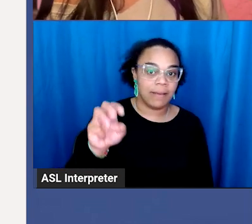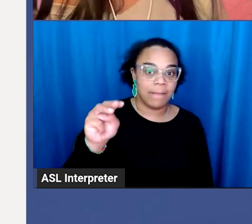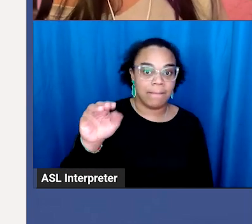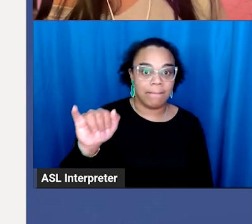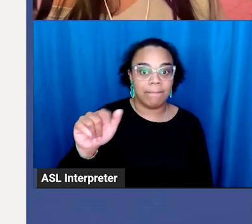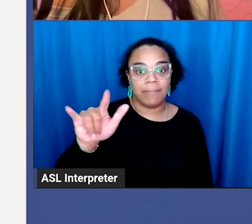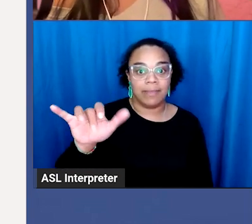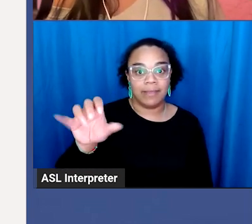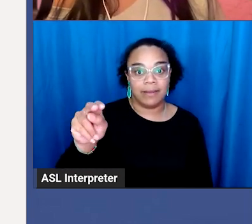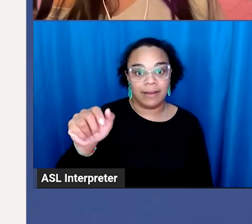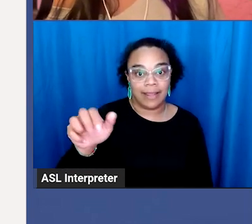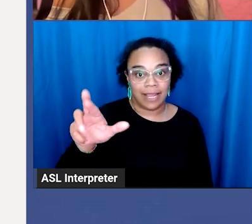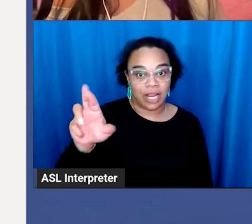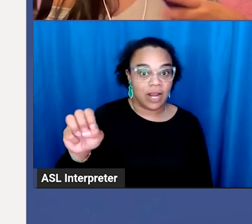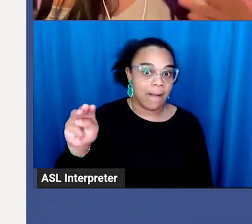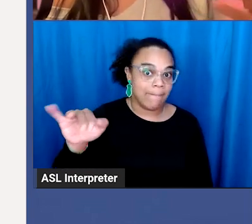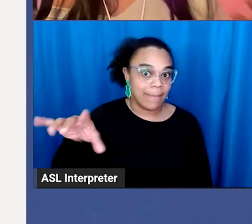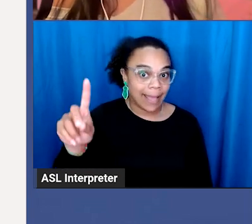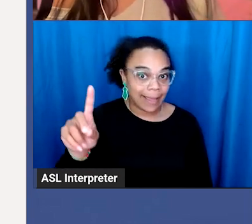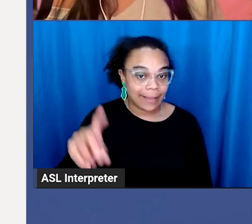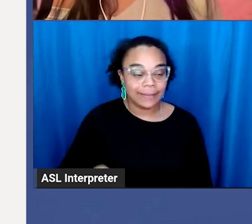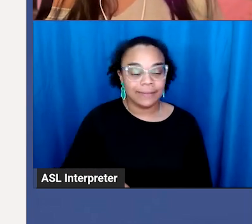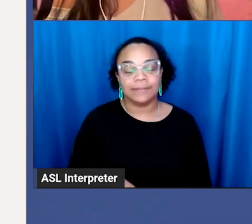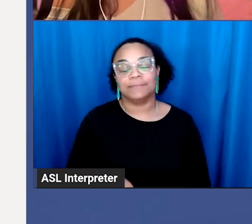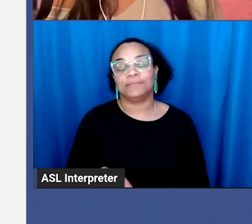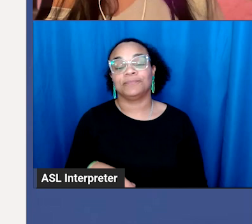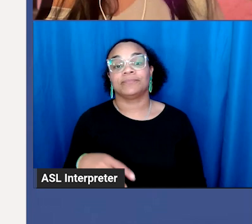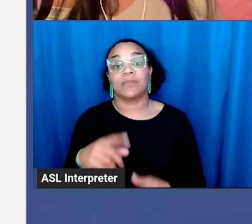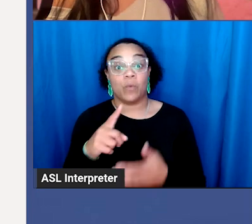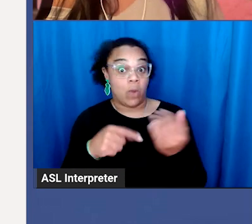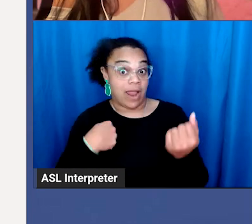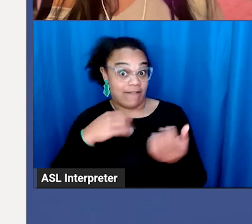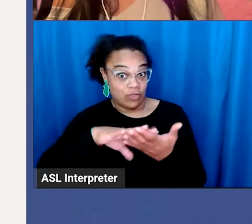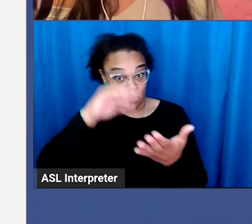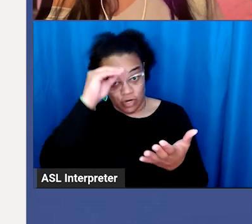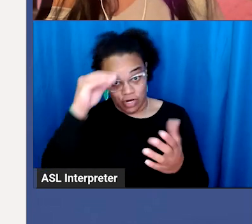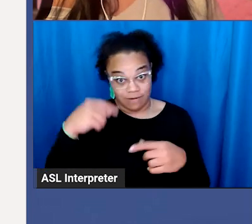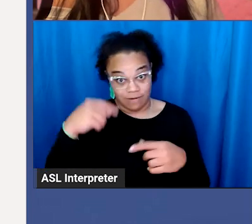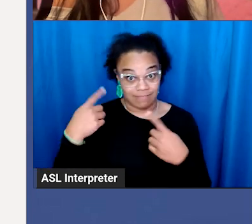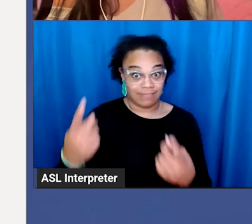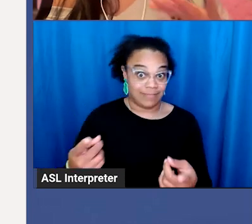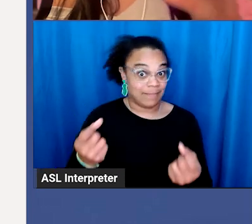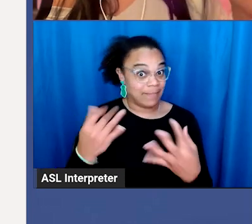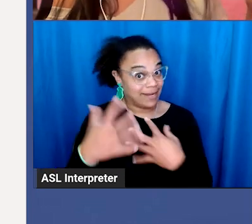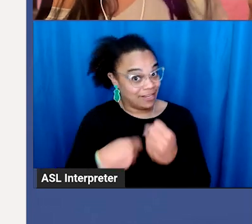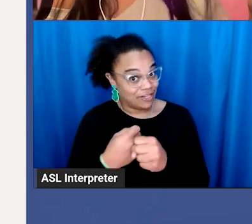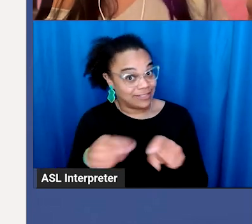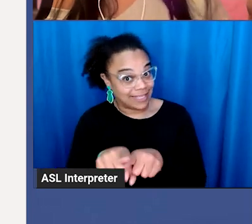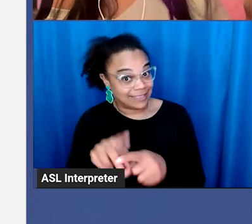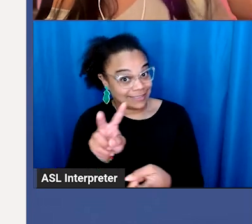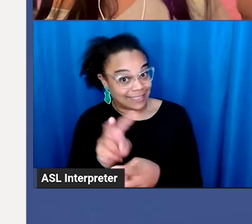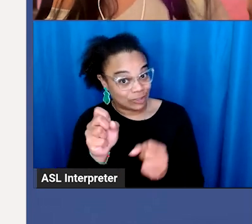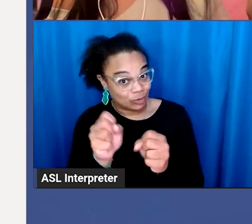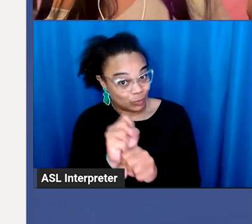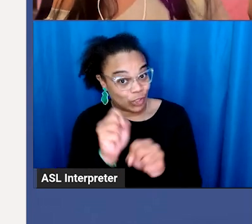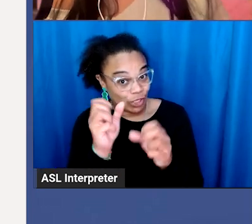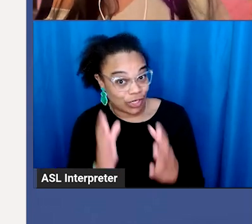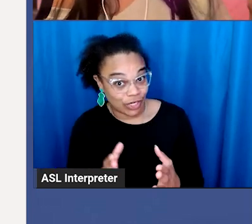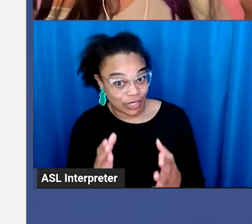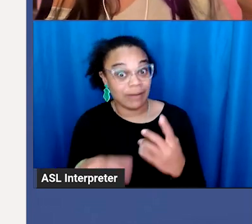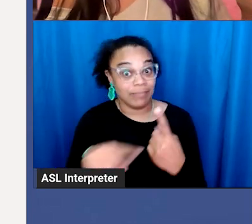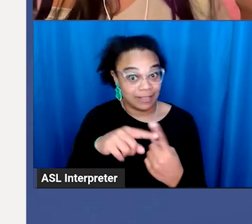And two things I have learned through the years of being a sex worker from this book, The Millionaire Mind, which I recommend all sex workers to